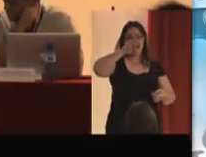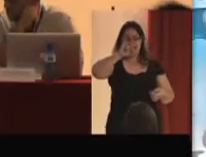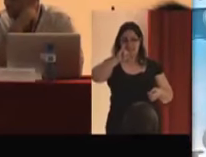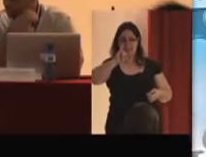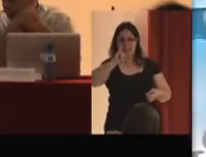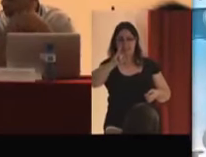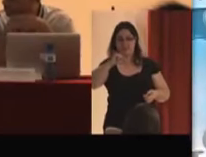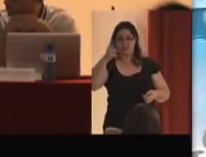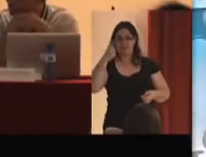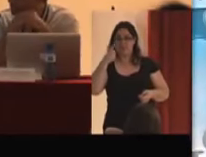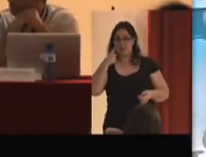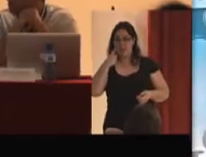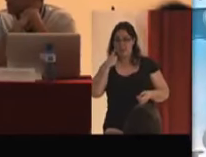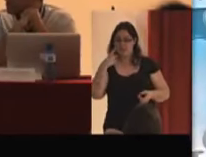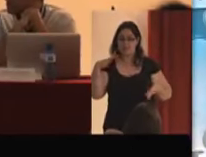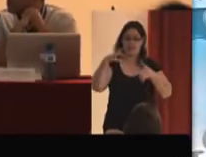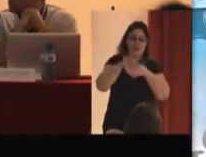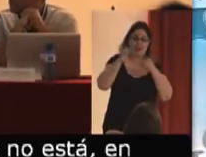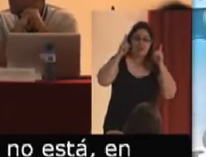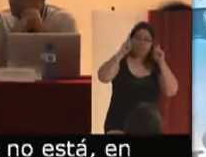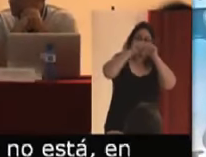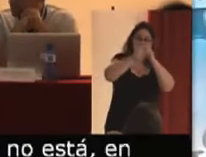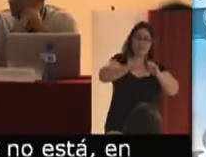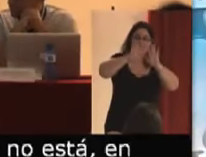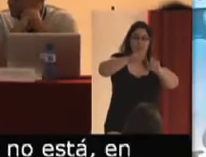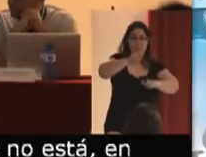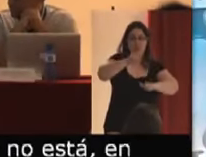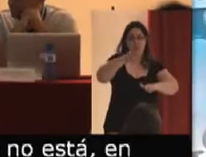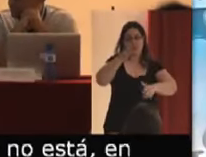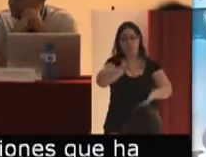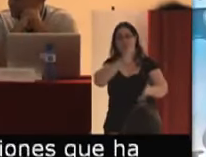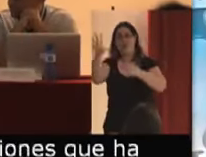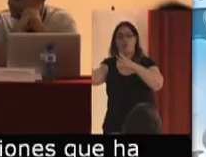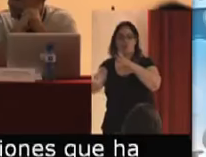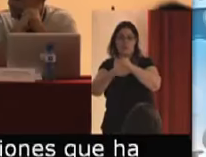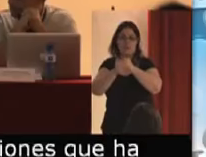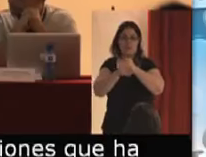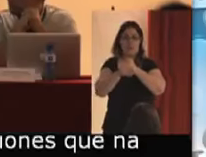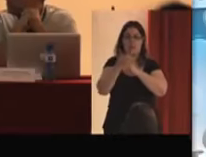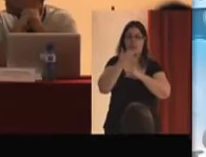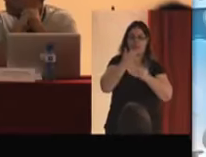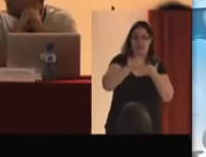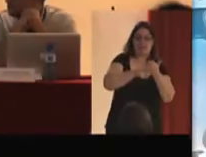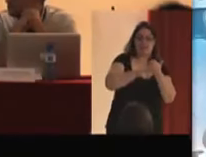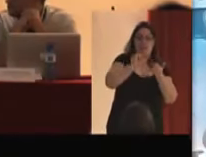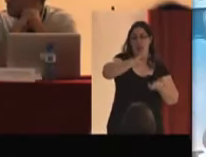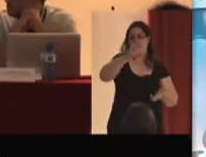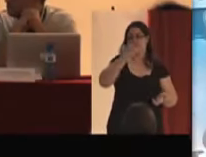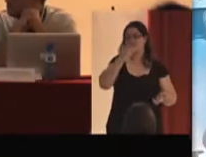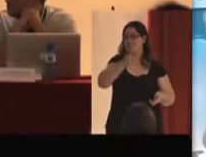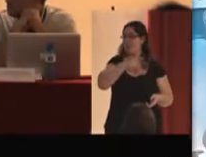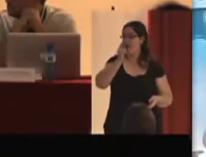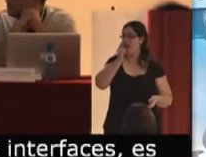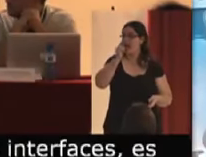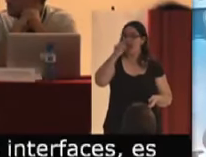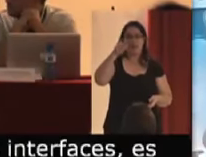IMSLib to complete the part which does not exist. Learning styles and the issues mentioned by Antonio before, but then there's other interfaces, and it's